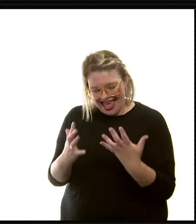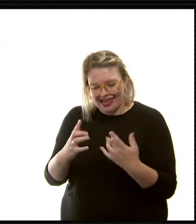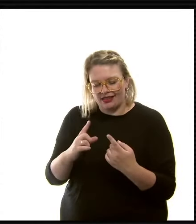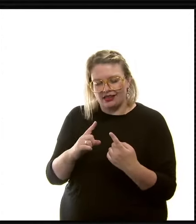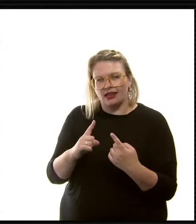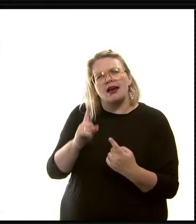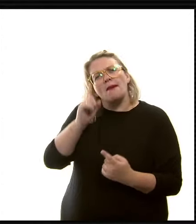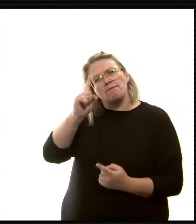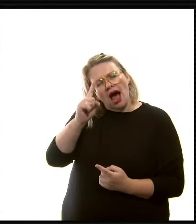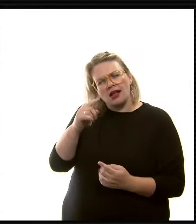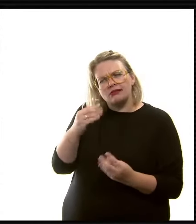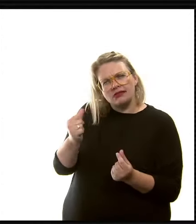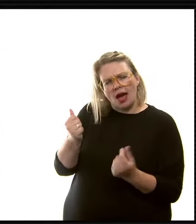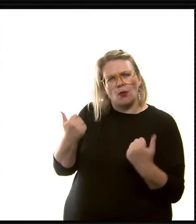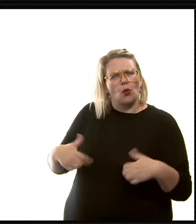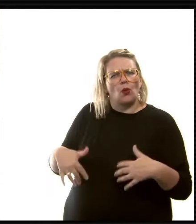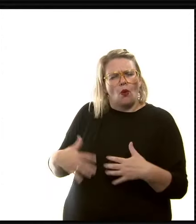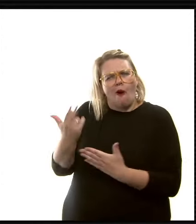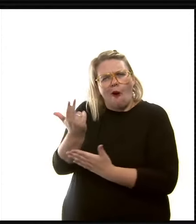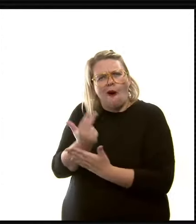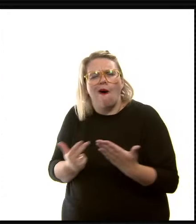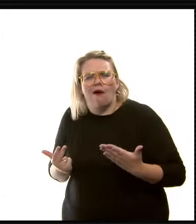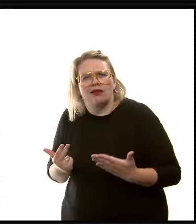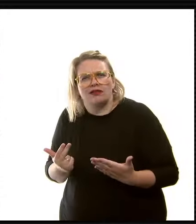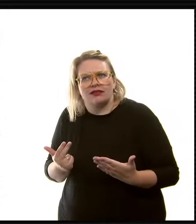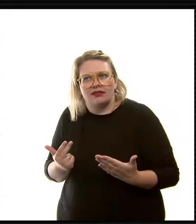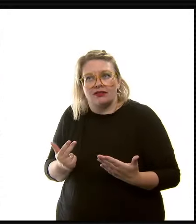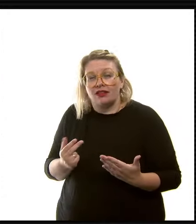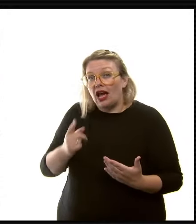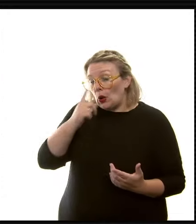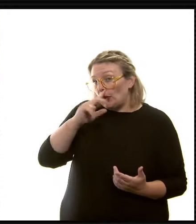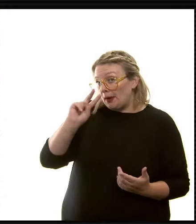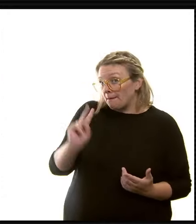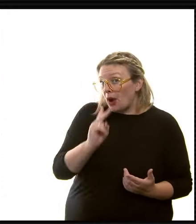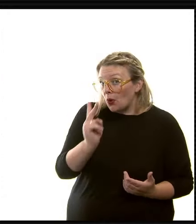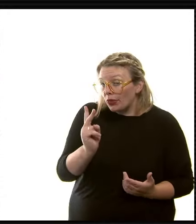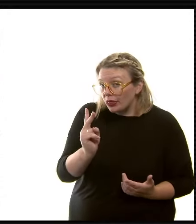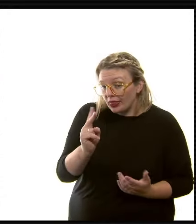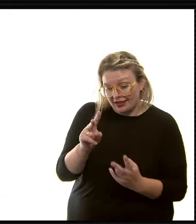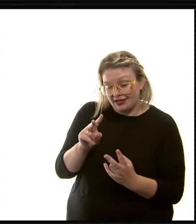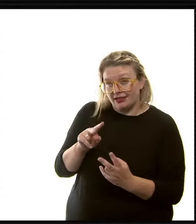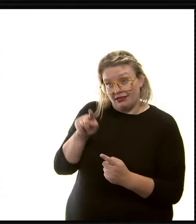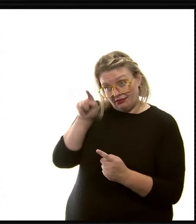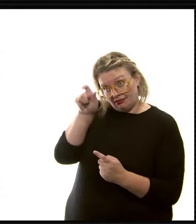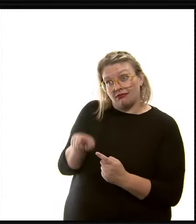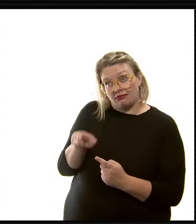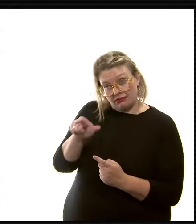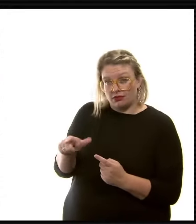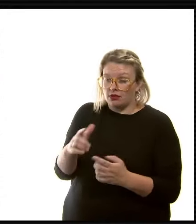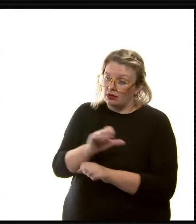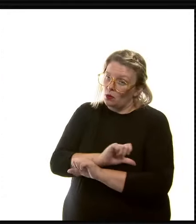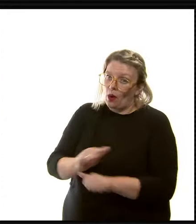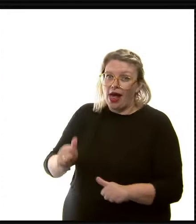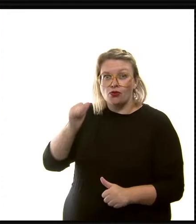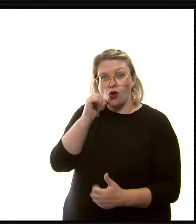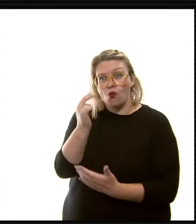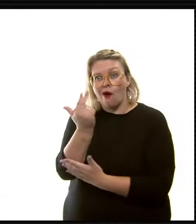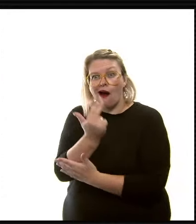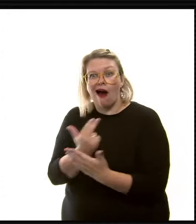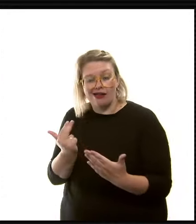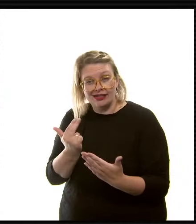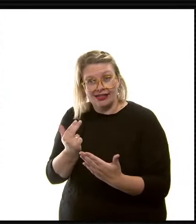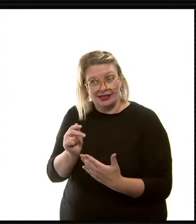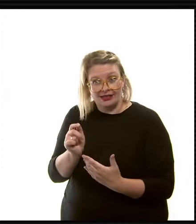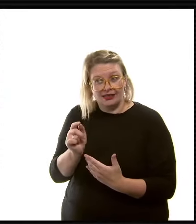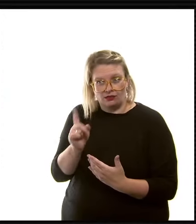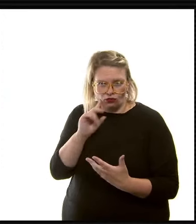be a more artful side, too. Or both. Ekow Nimako is a globally renowned artist who